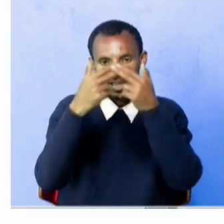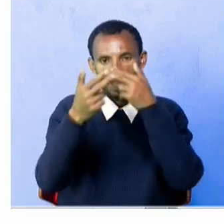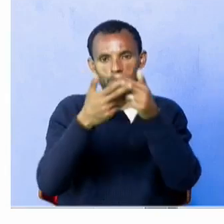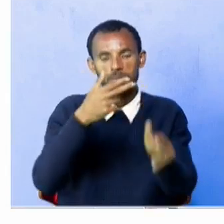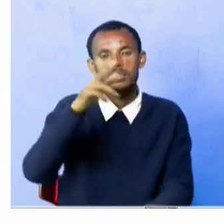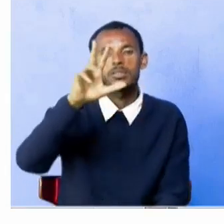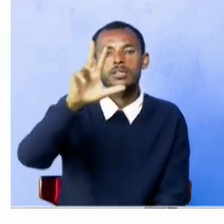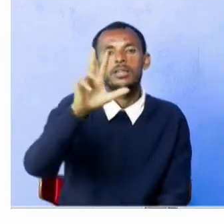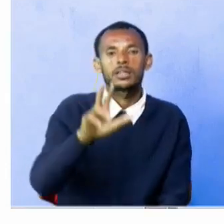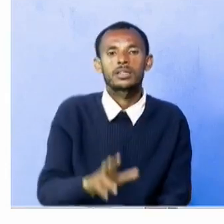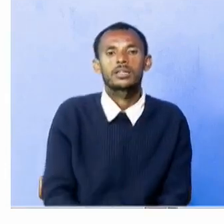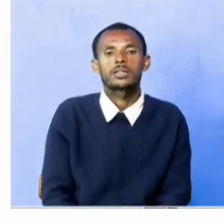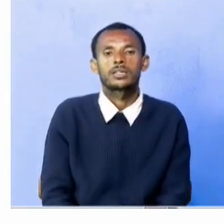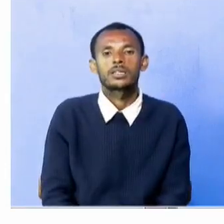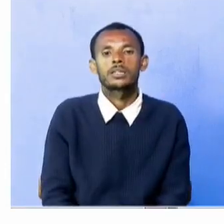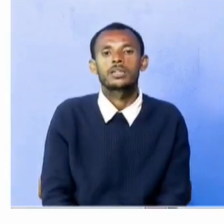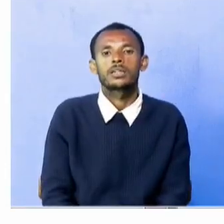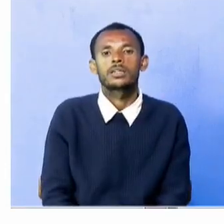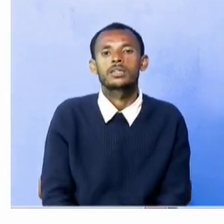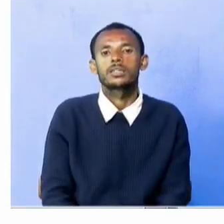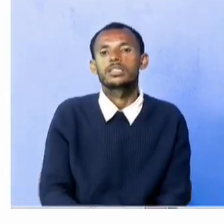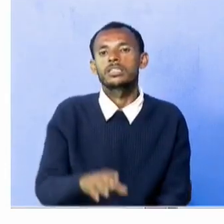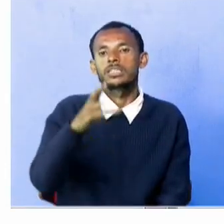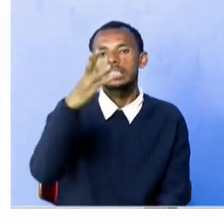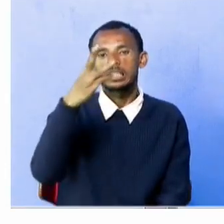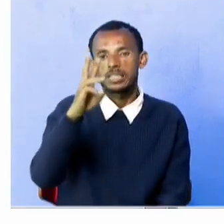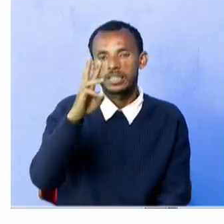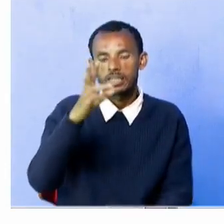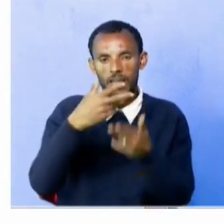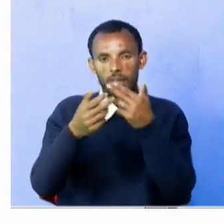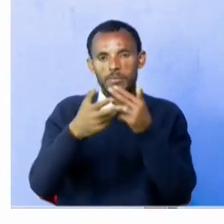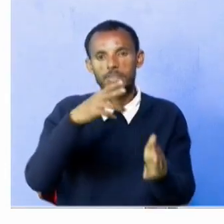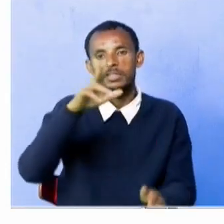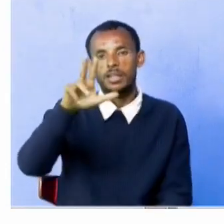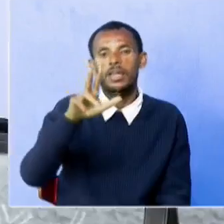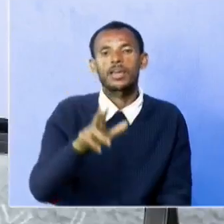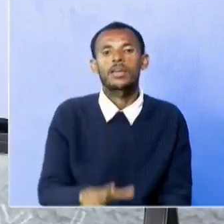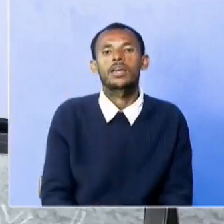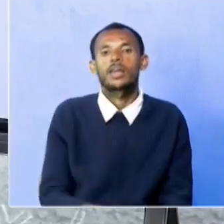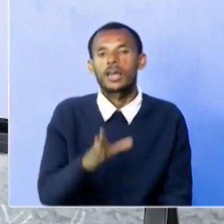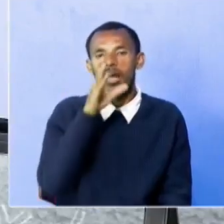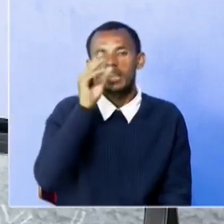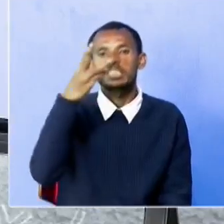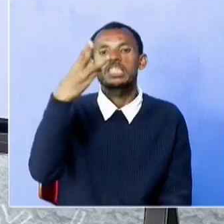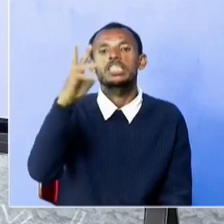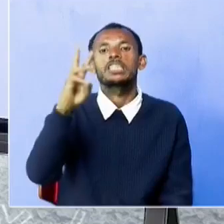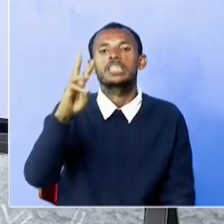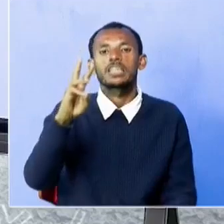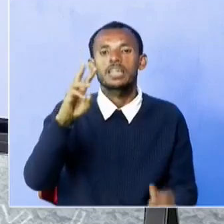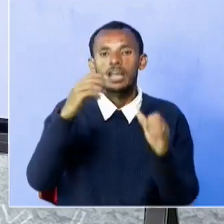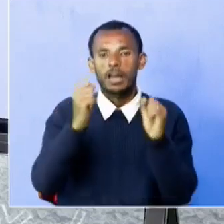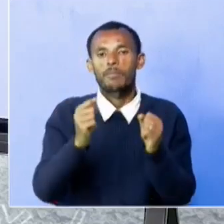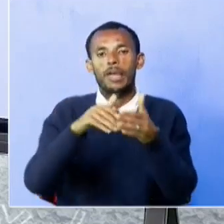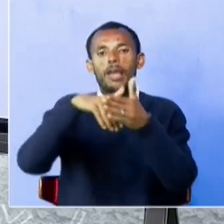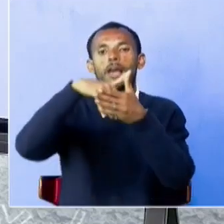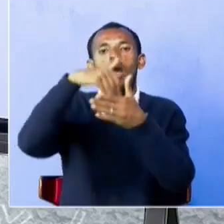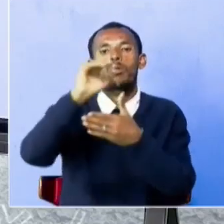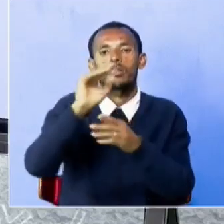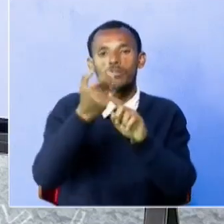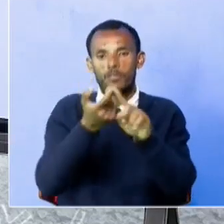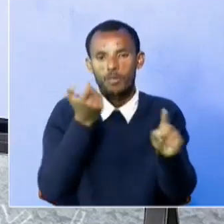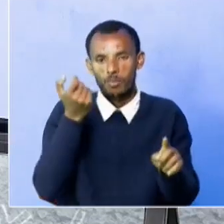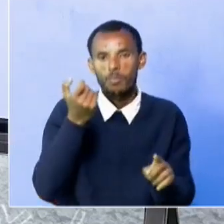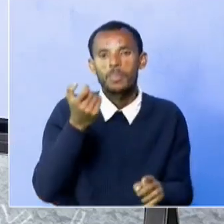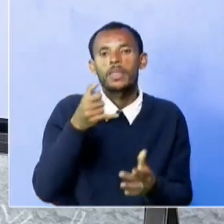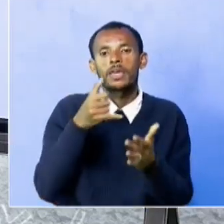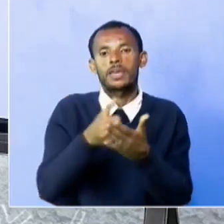times, okay, this is 16 times 3. And 16 can be taken out from the radical. So